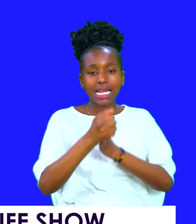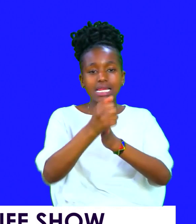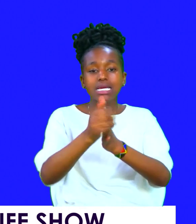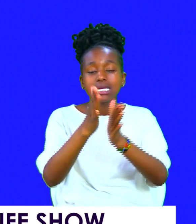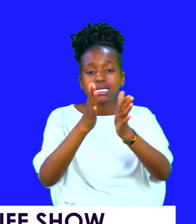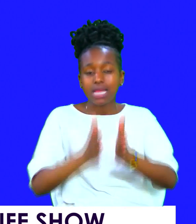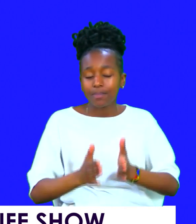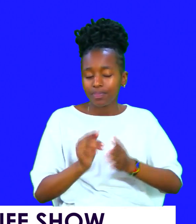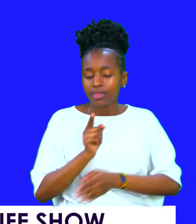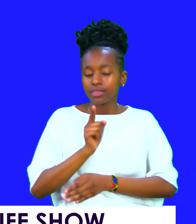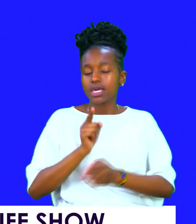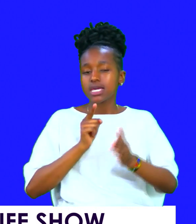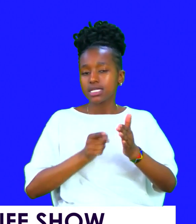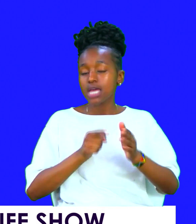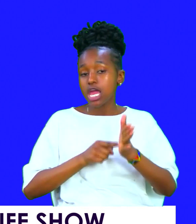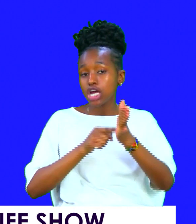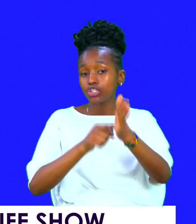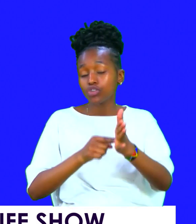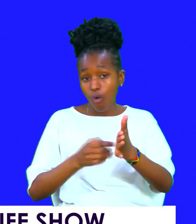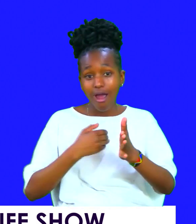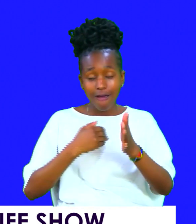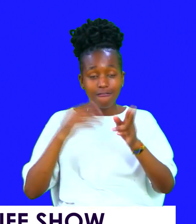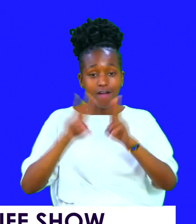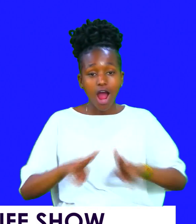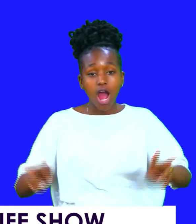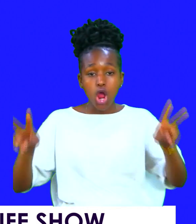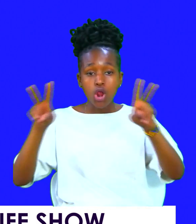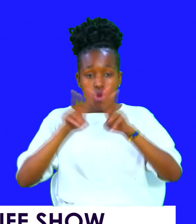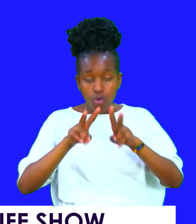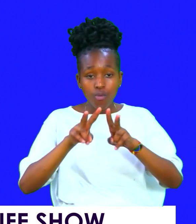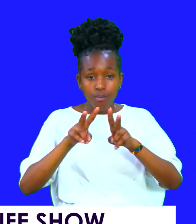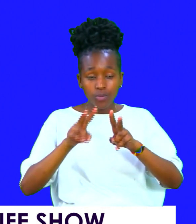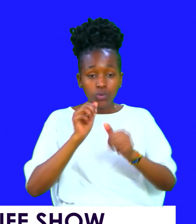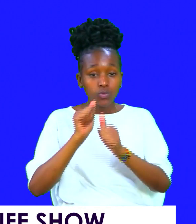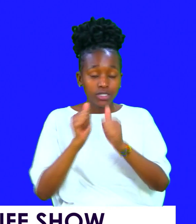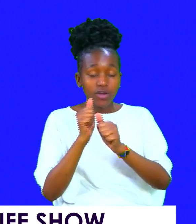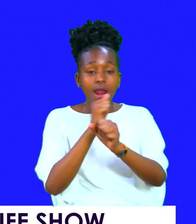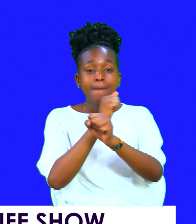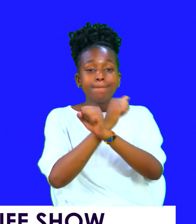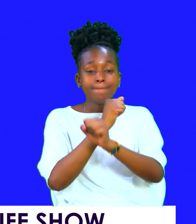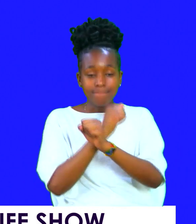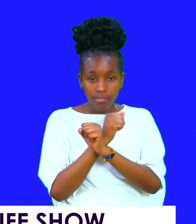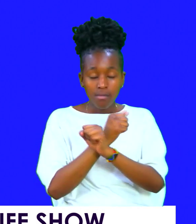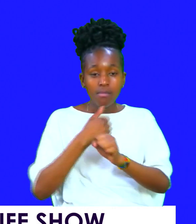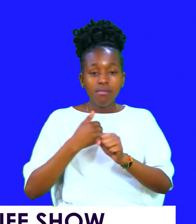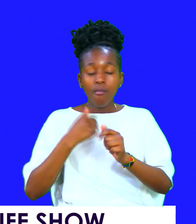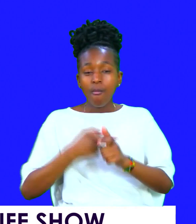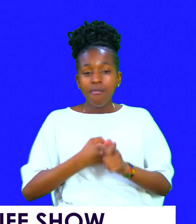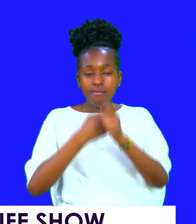It tells you something. There is a value that they are trying to protect. There is a treasure.